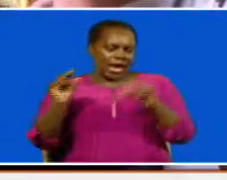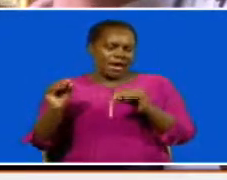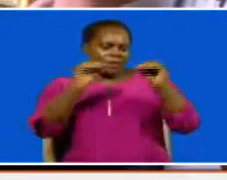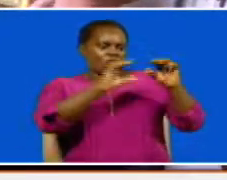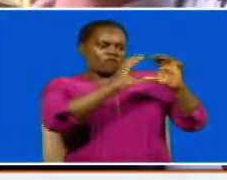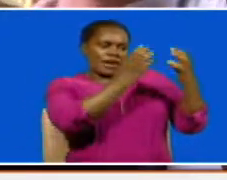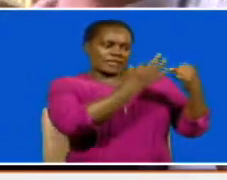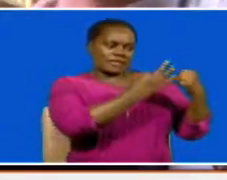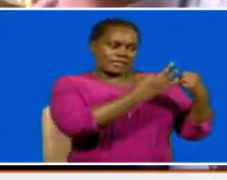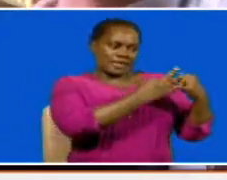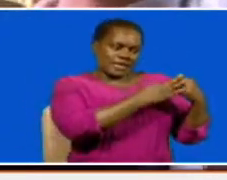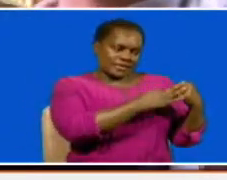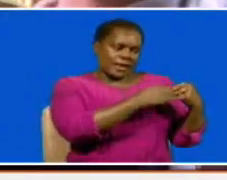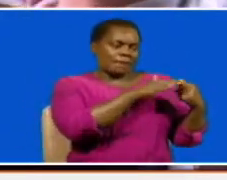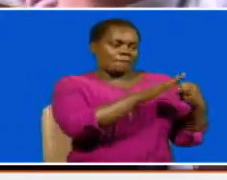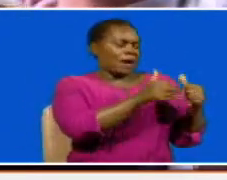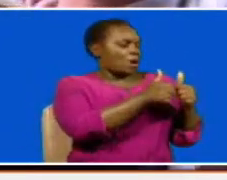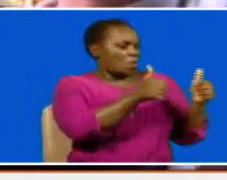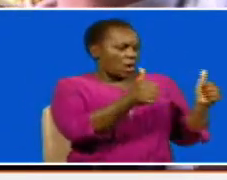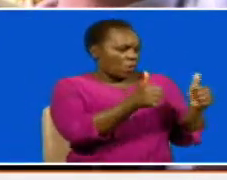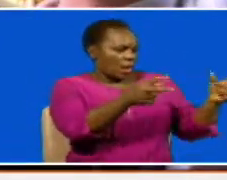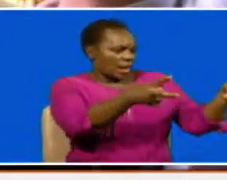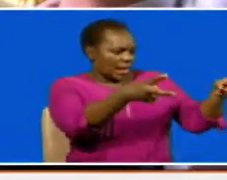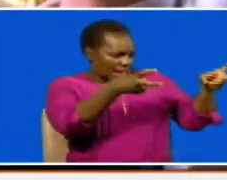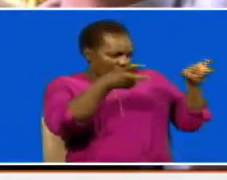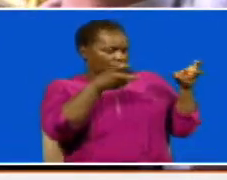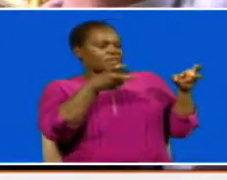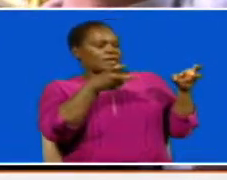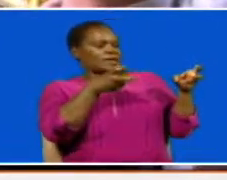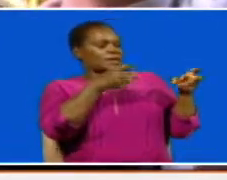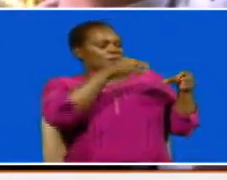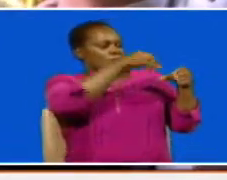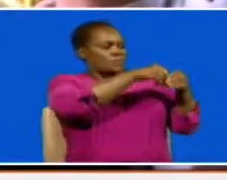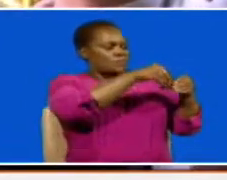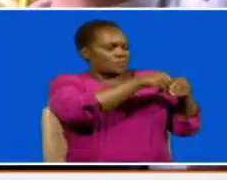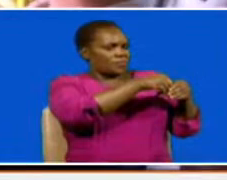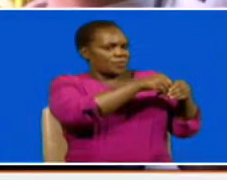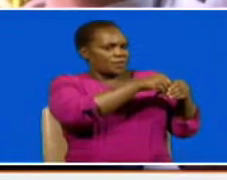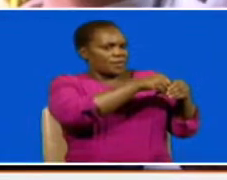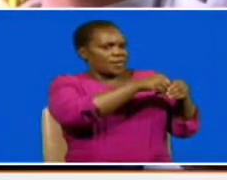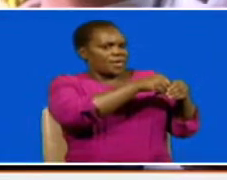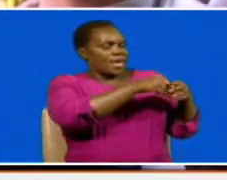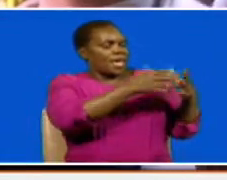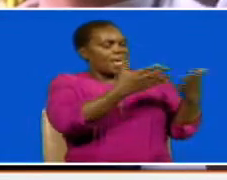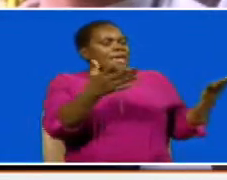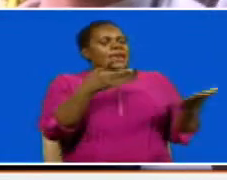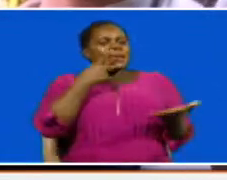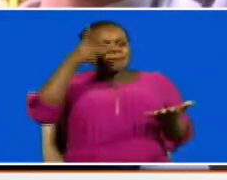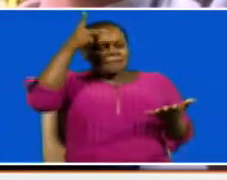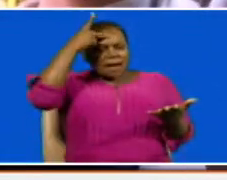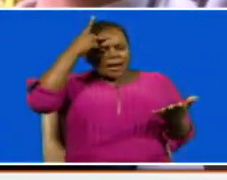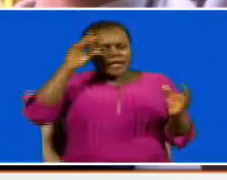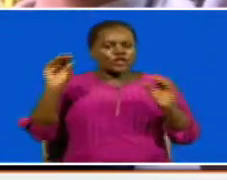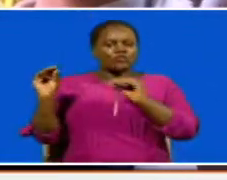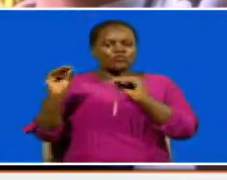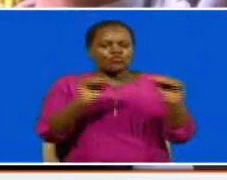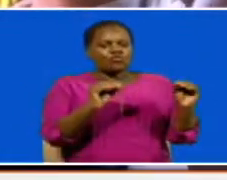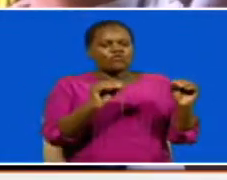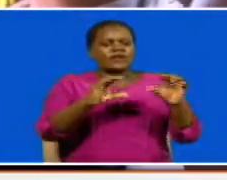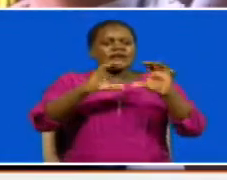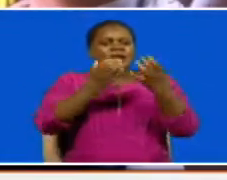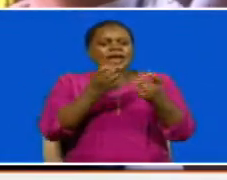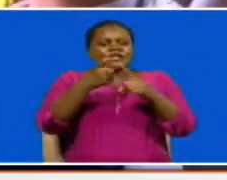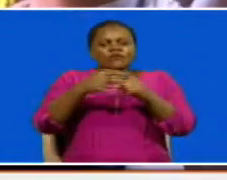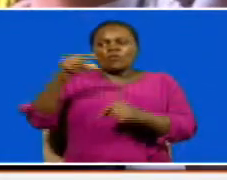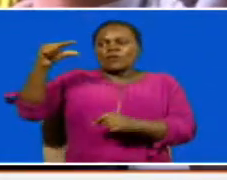standard 8, they are properly captured under NEMIS. So that any parent transferring his or her child